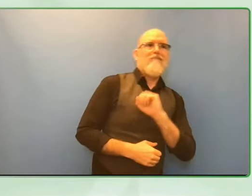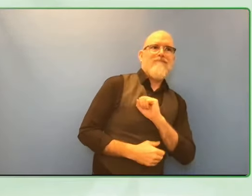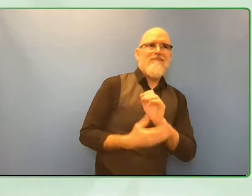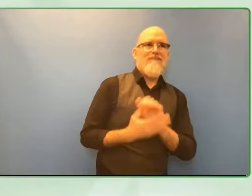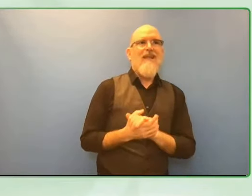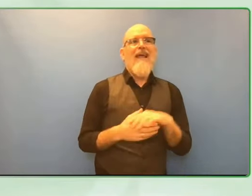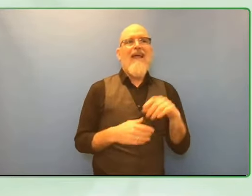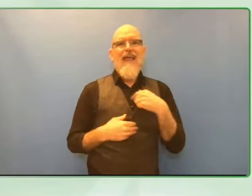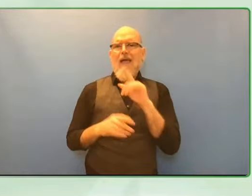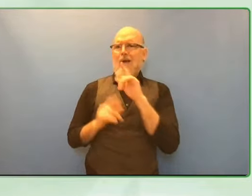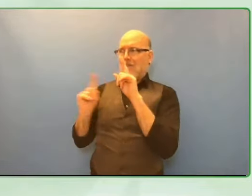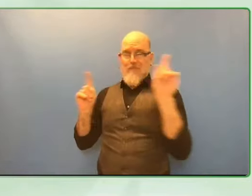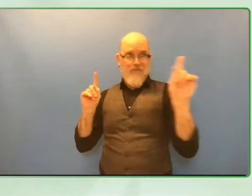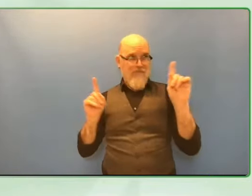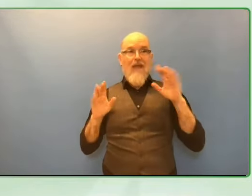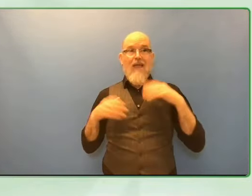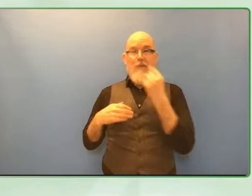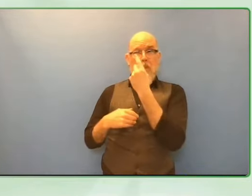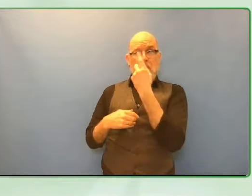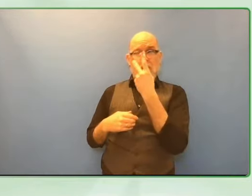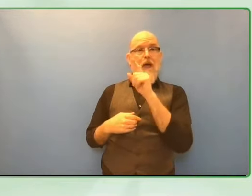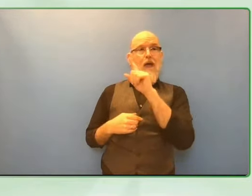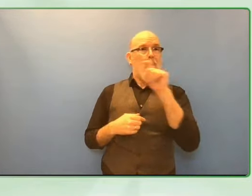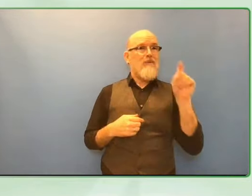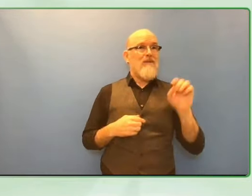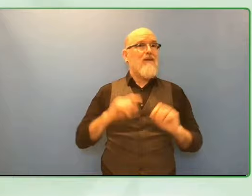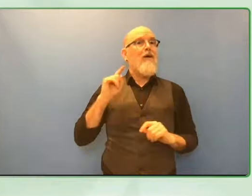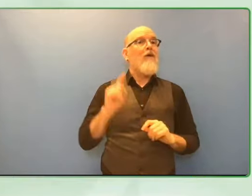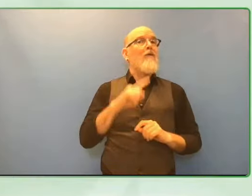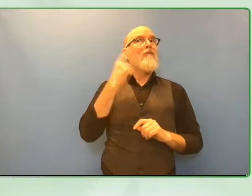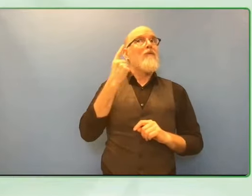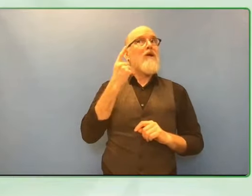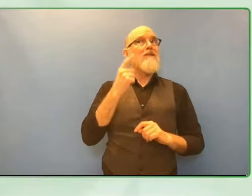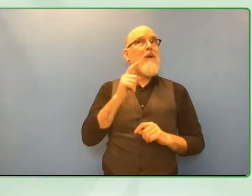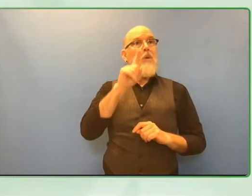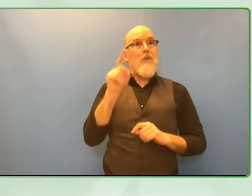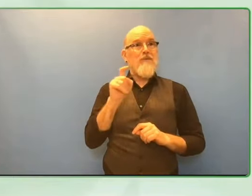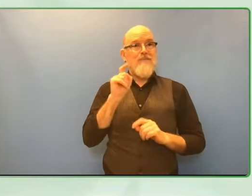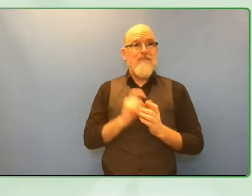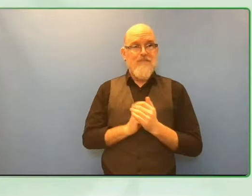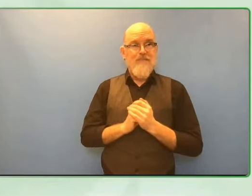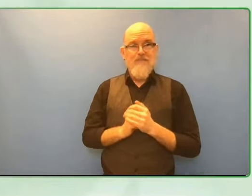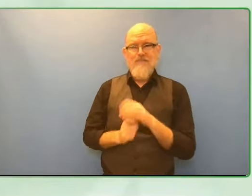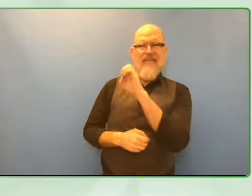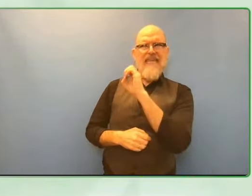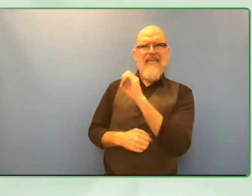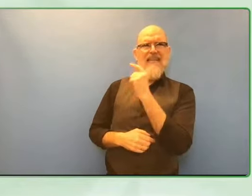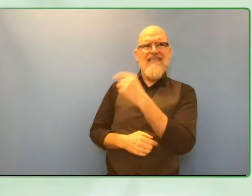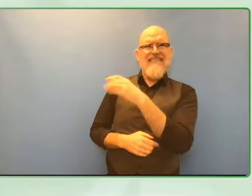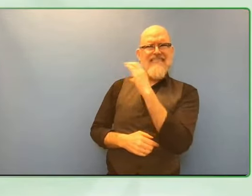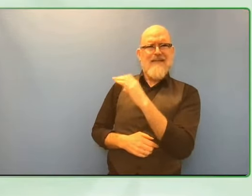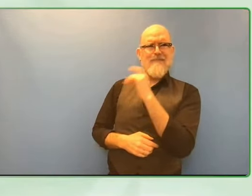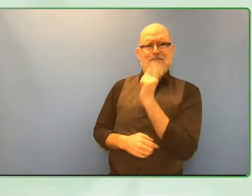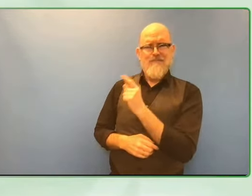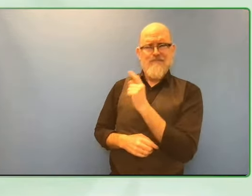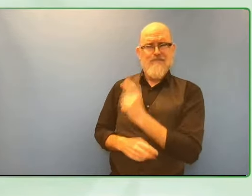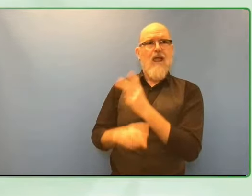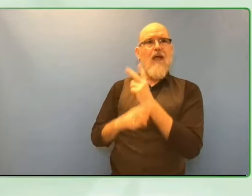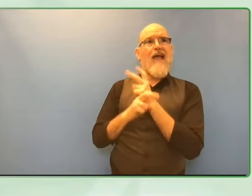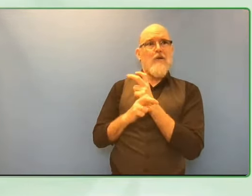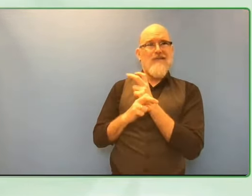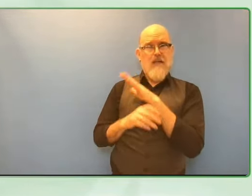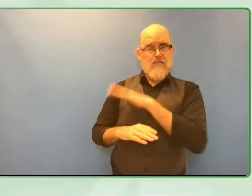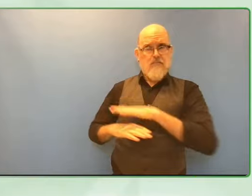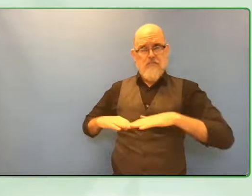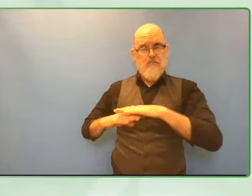question is, Enterprise Training Centre, based here in Austria, in Vienna. Yes, it's based in